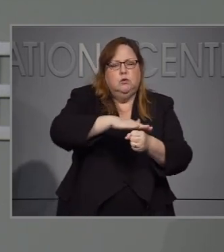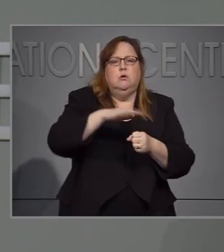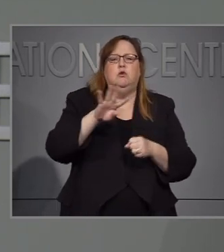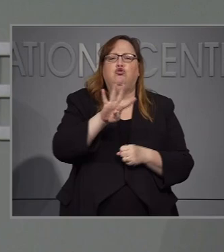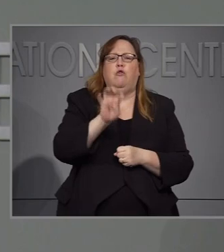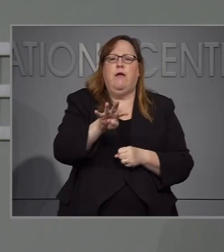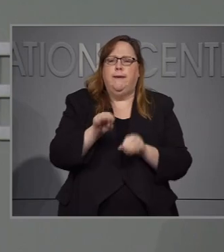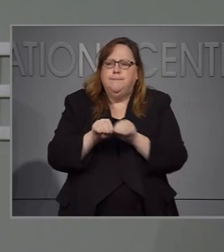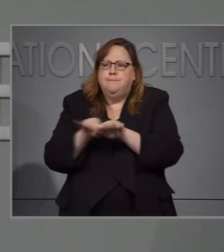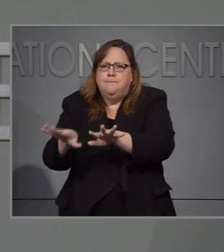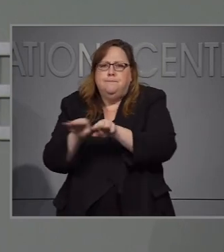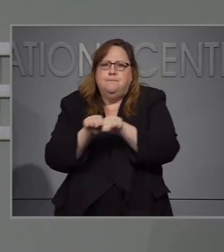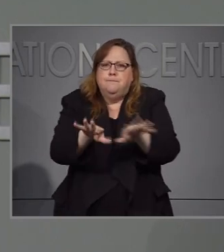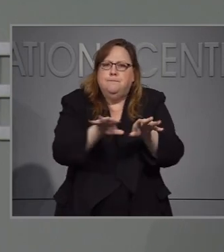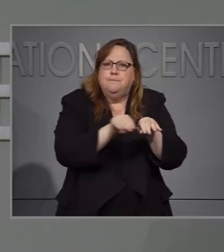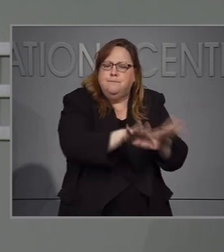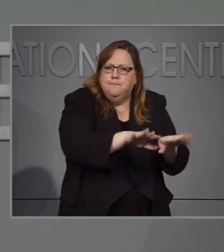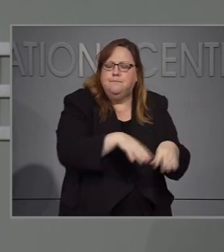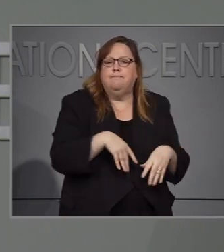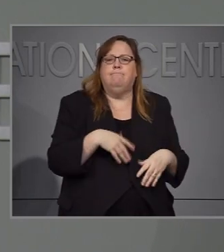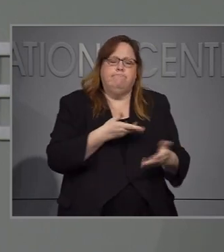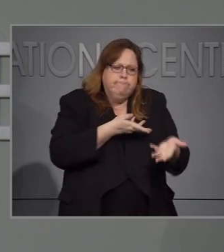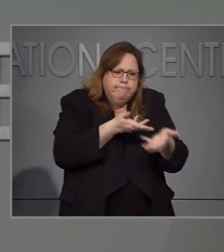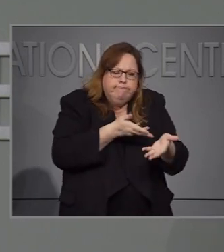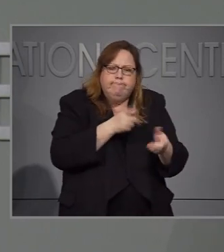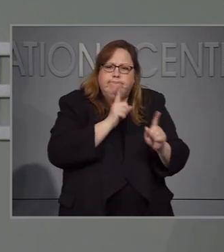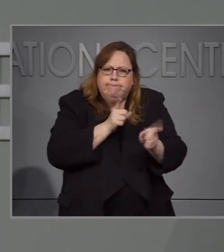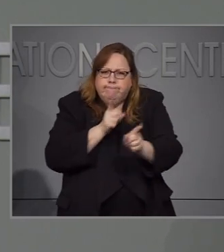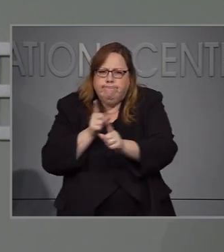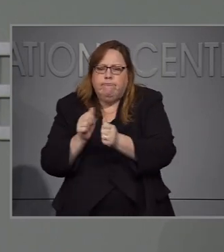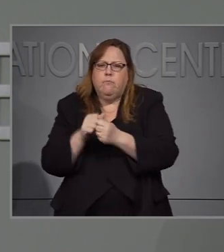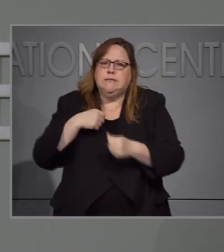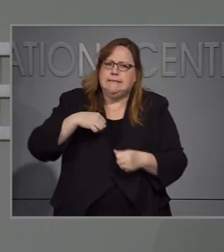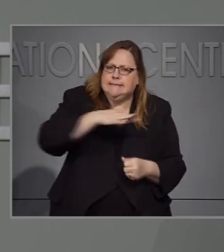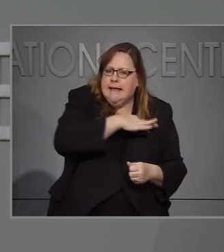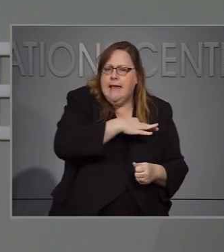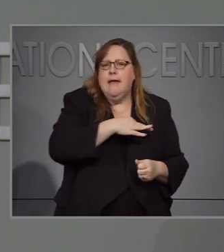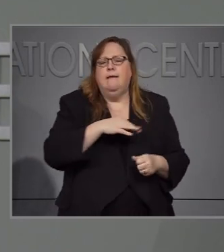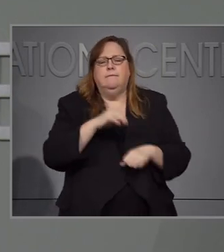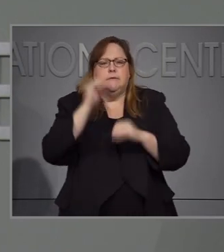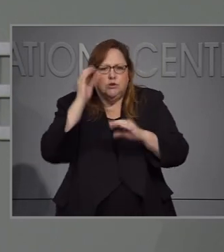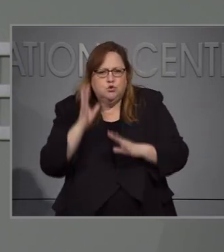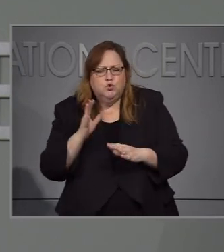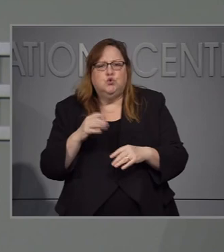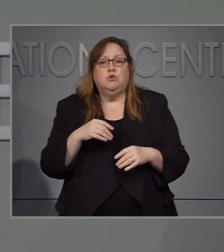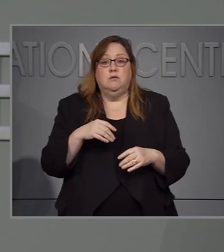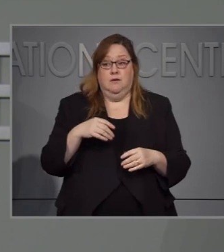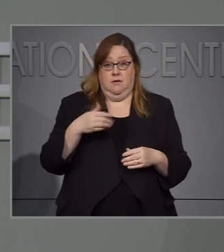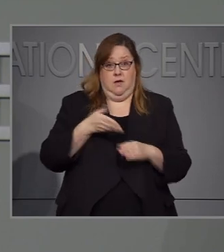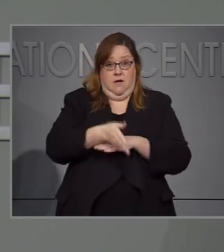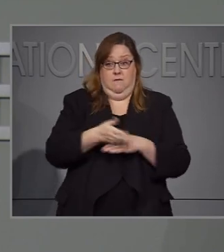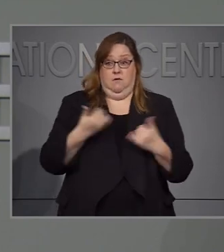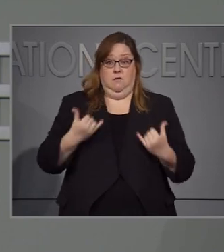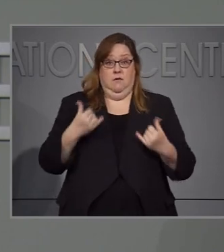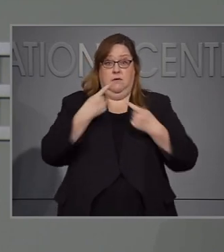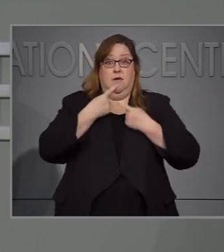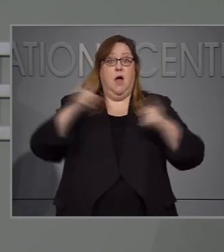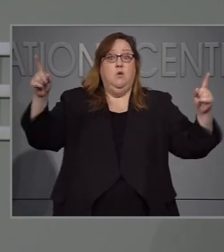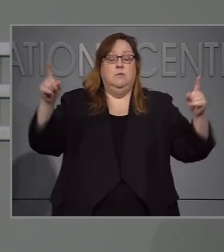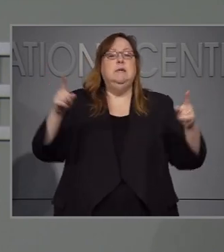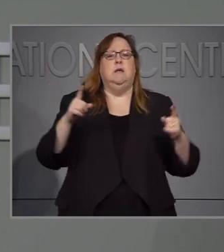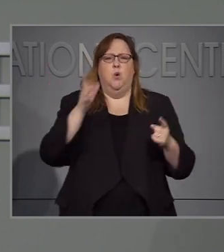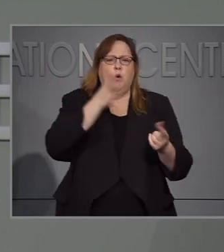staff, particularly following today's announcement, to determine the individual needs of members of their staff